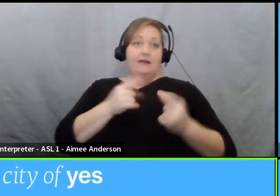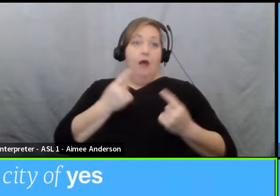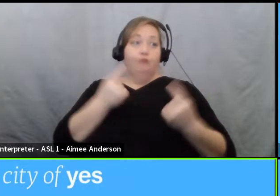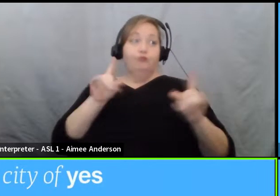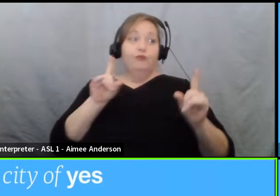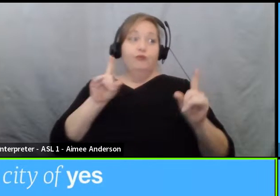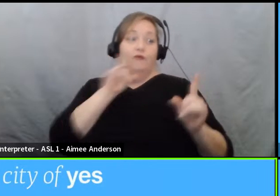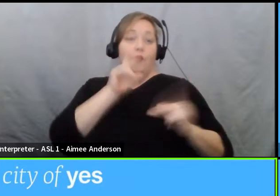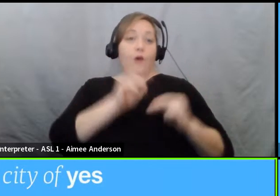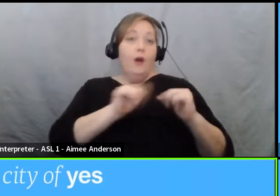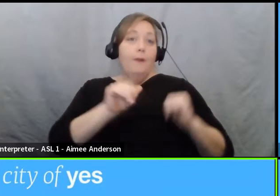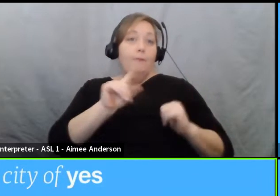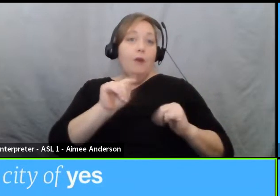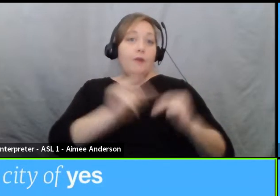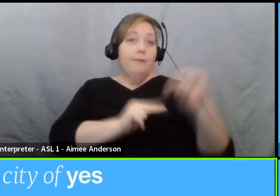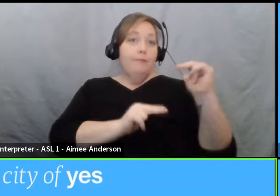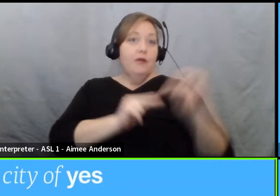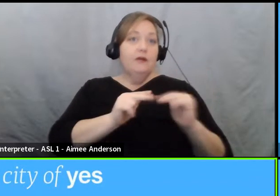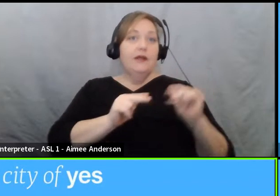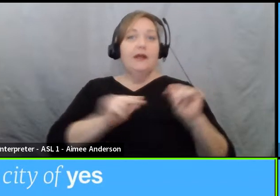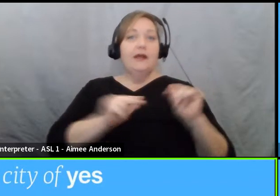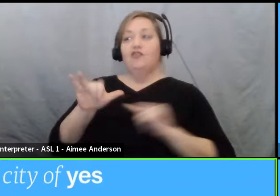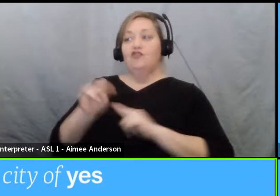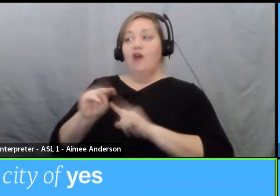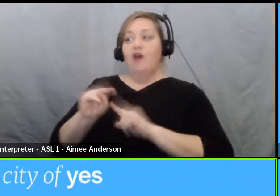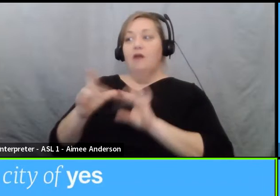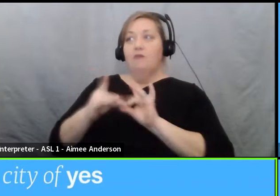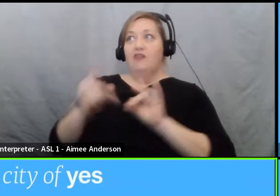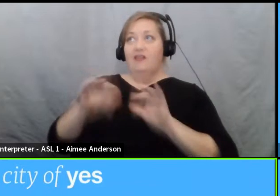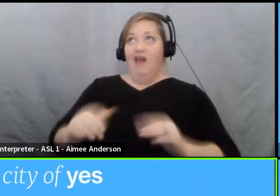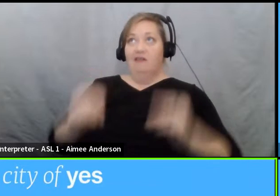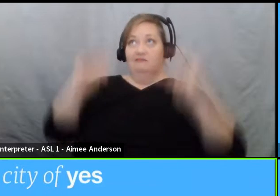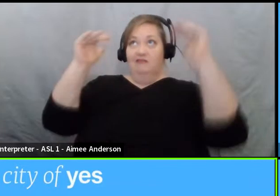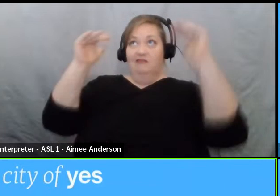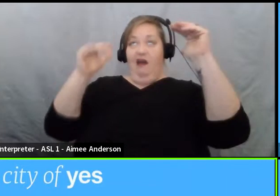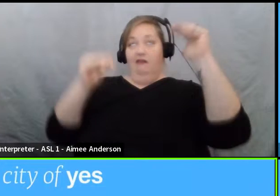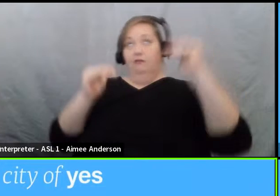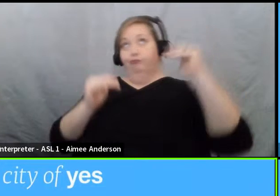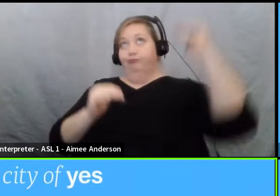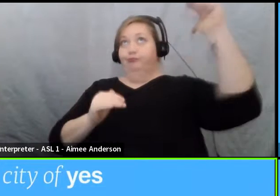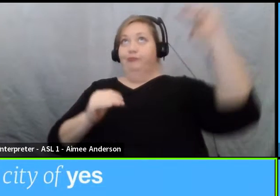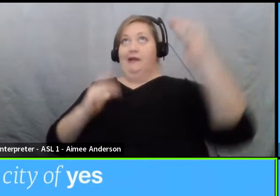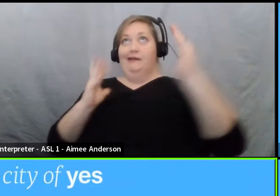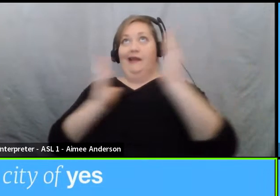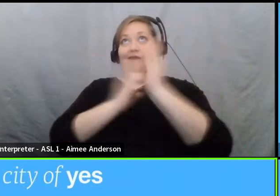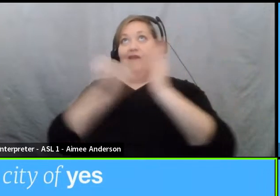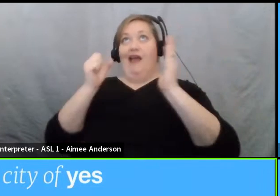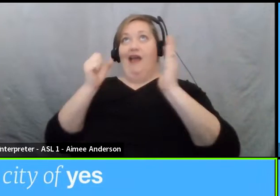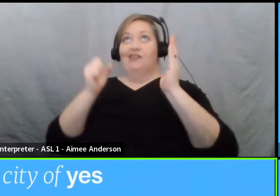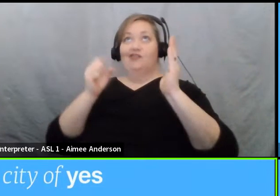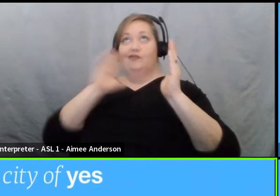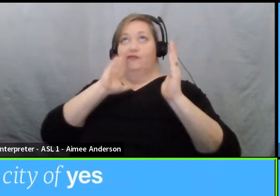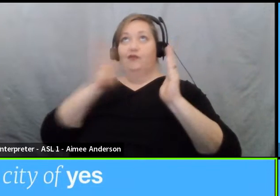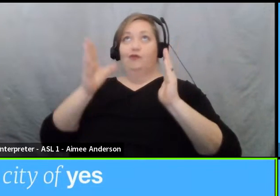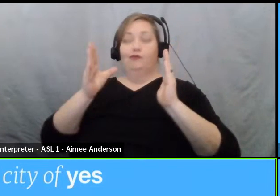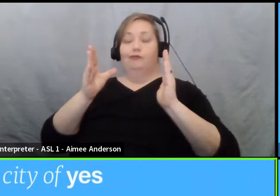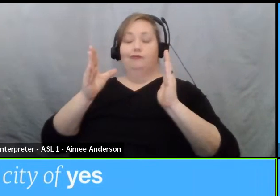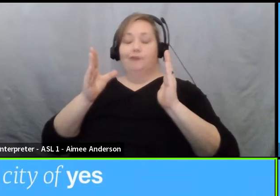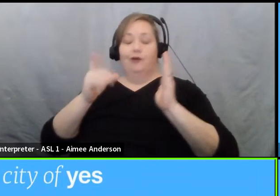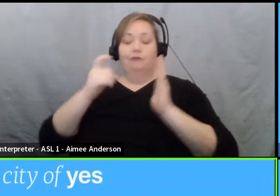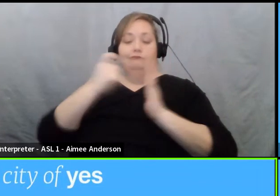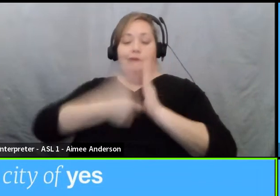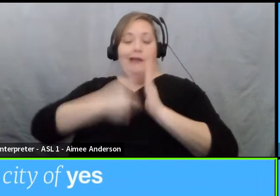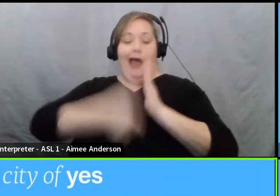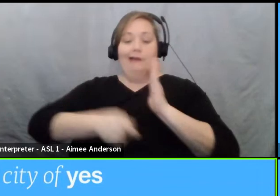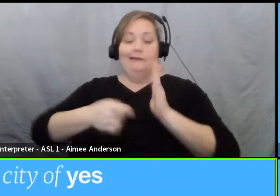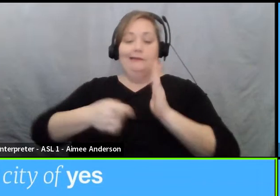buildings. And as John mentioned, a building of that size could potentially take advantage of, a future tax incentive or something like that. But again, we think this